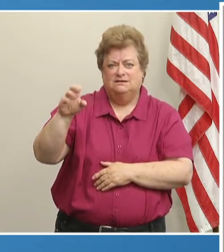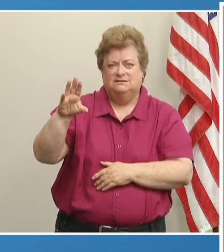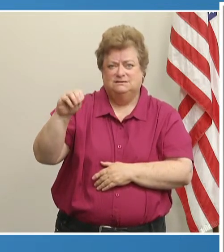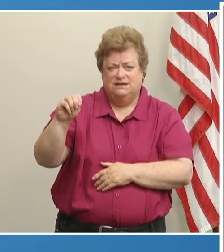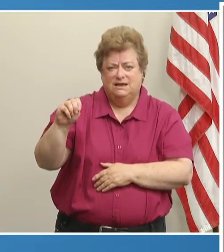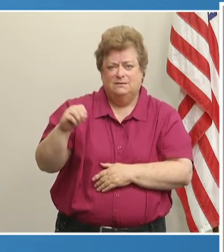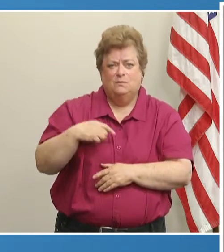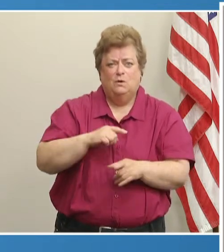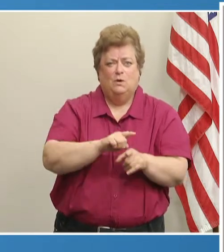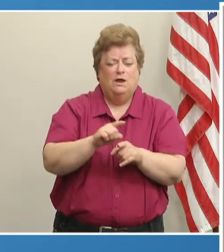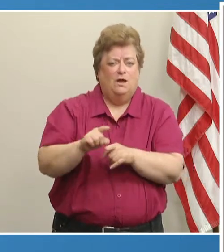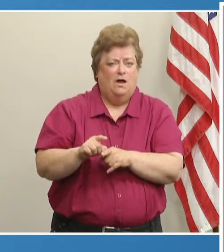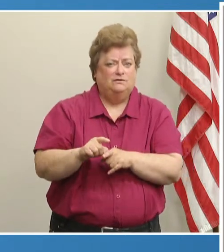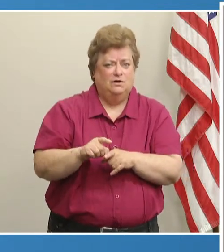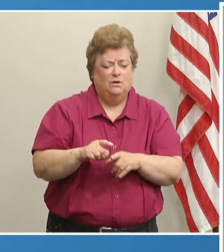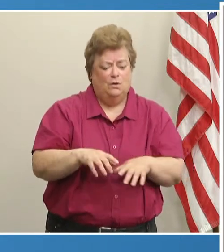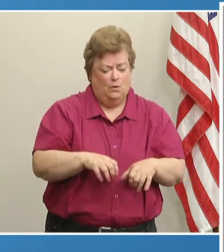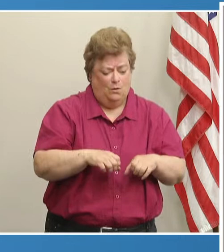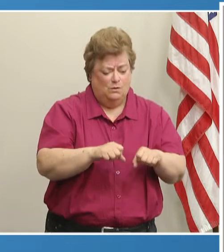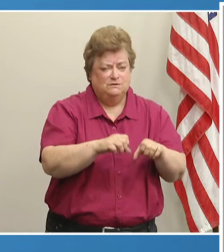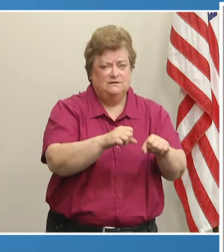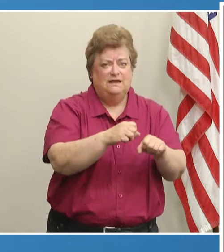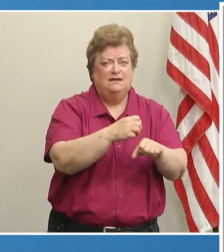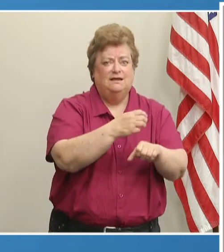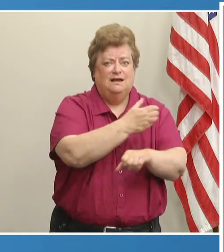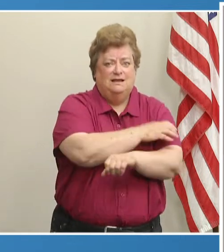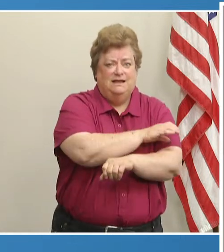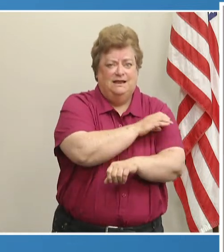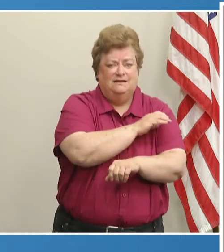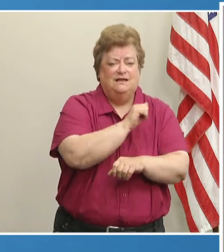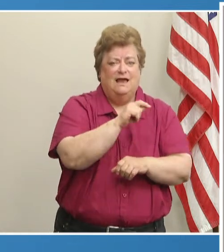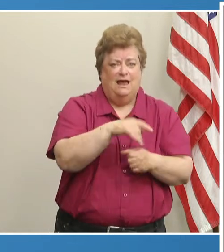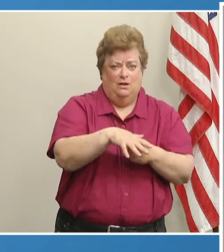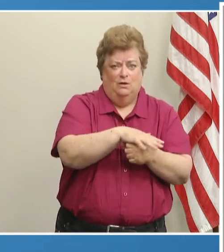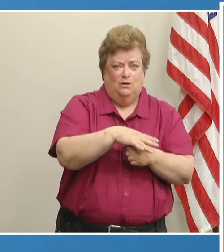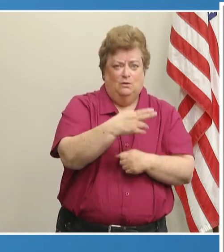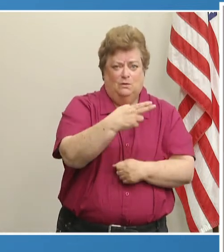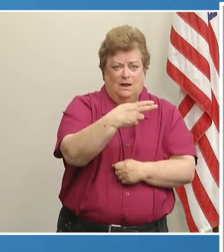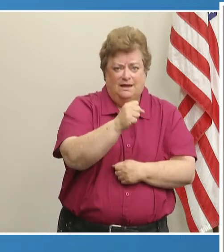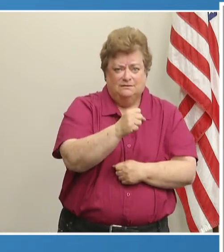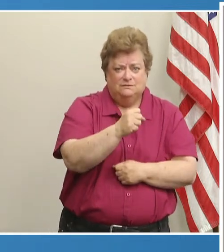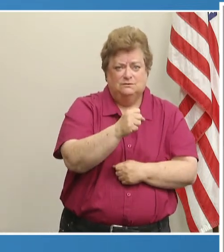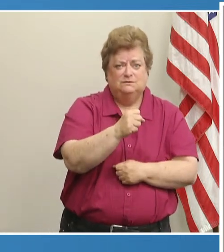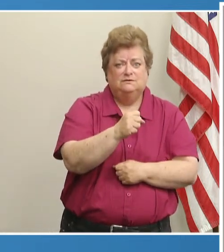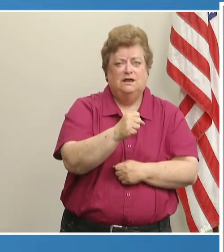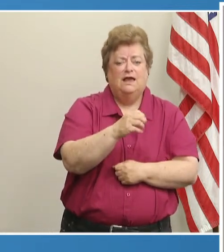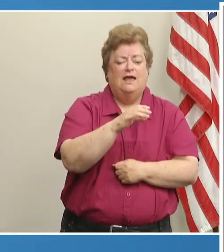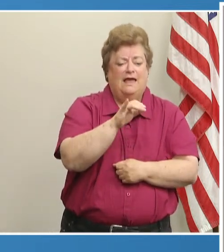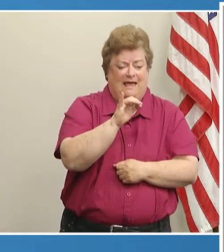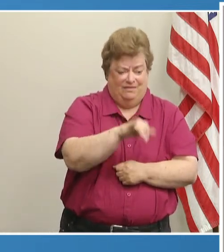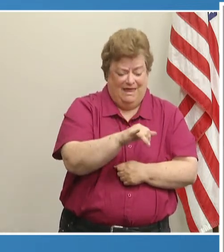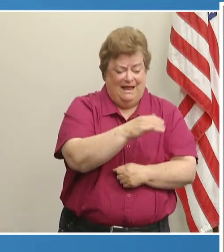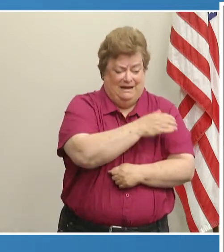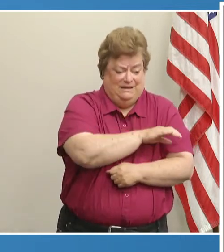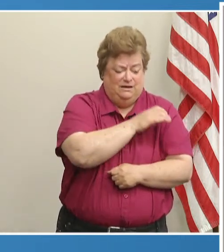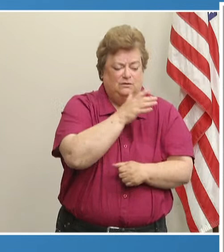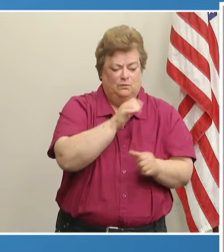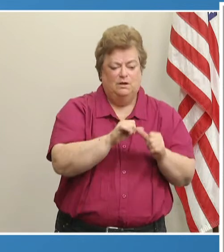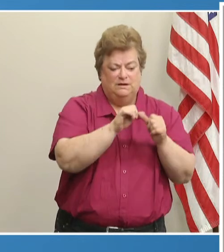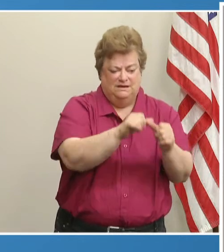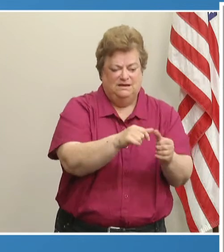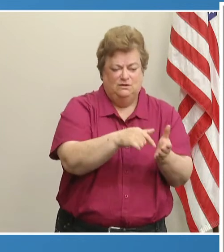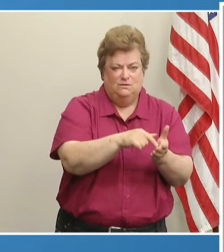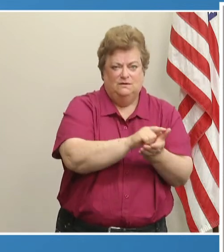also started holding vaccination clinics at local high schools, and those will continue into this